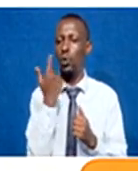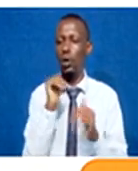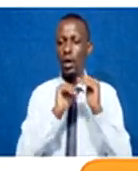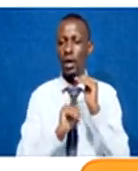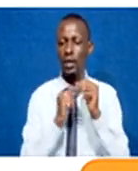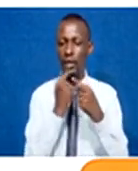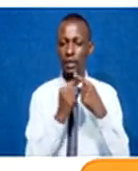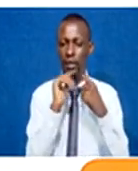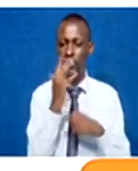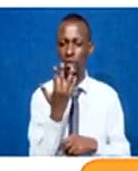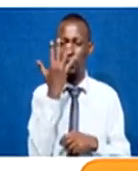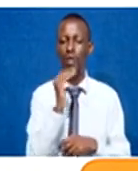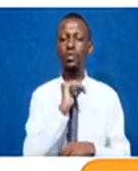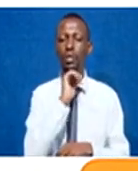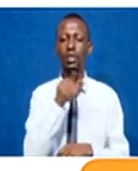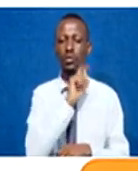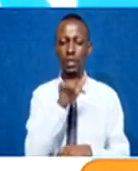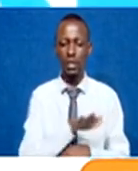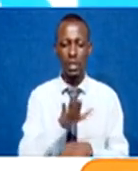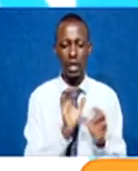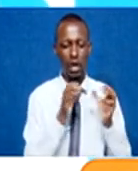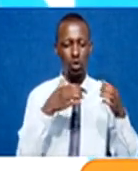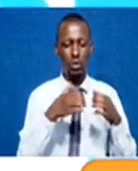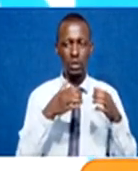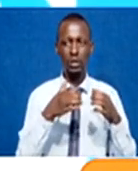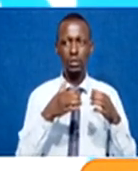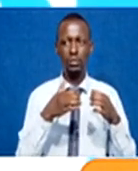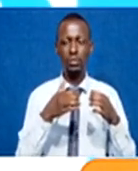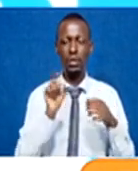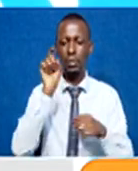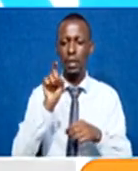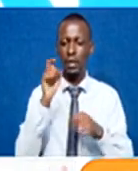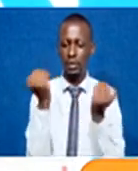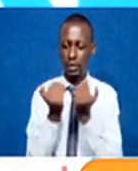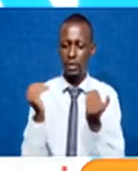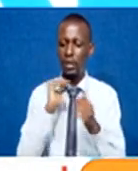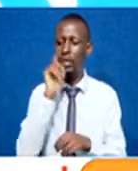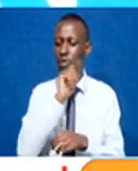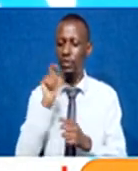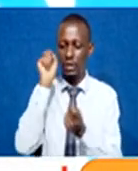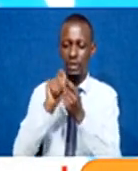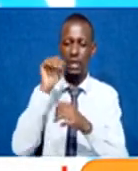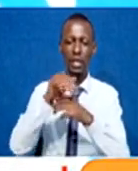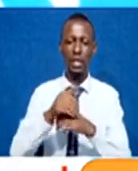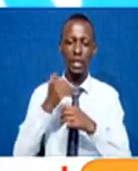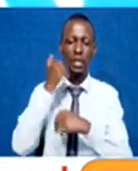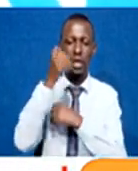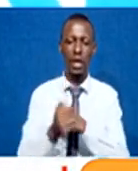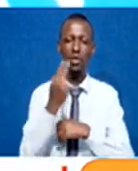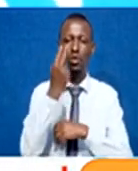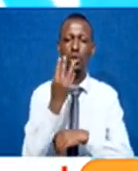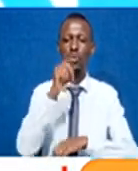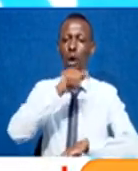setup. A procedure van has to take samples from a dead child within 24 hours. Because if the child has to